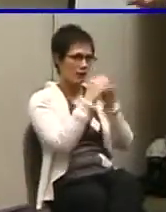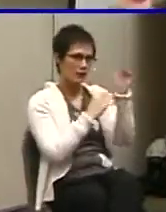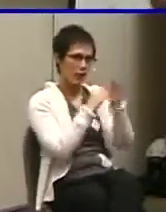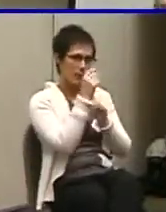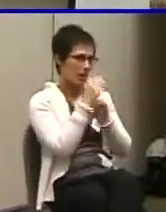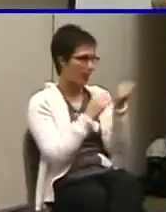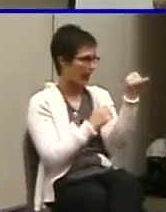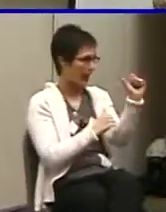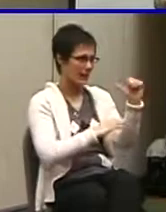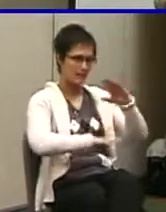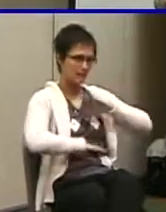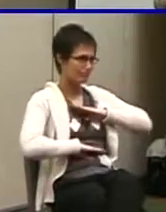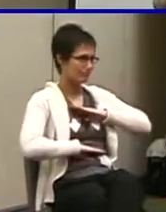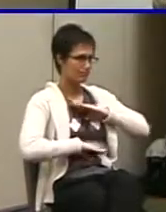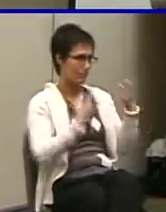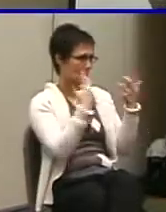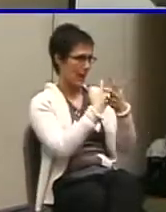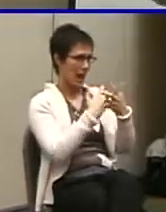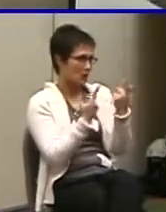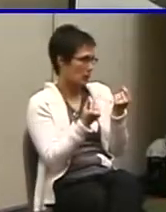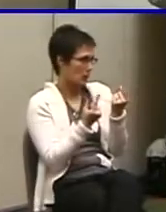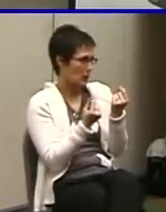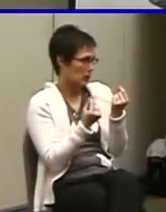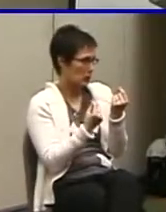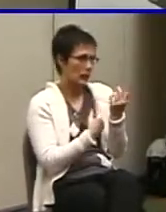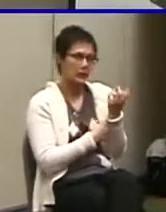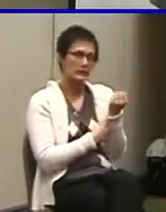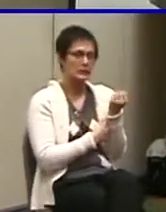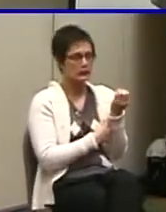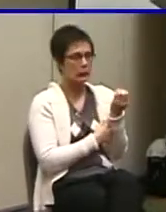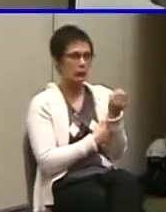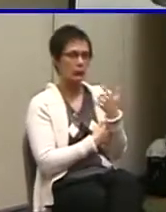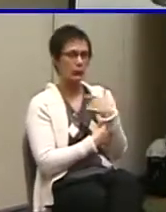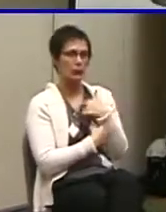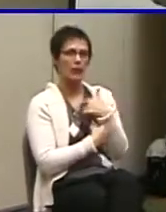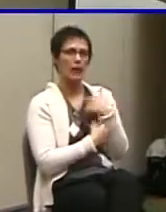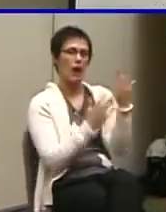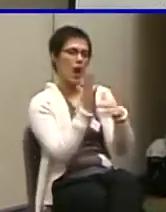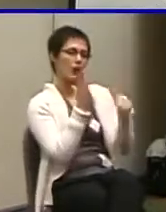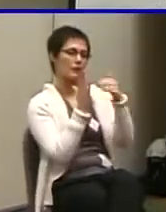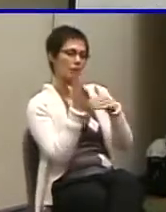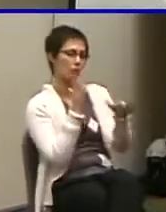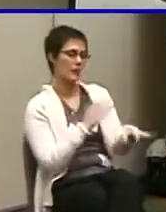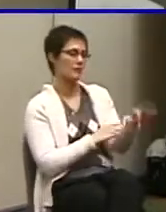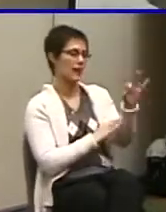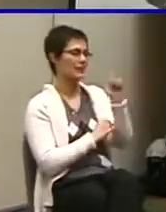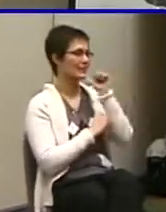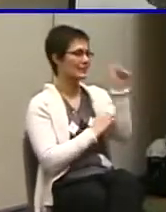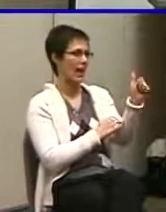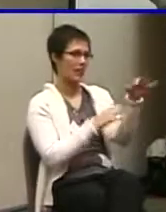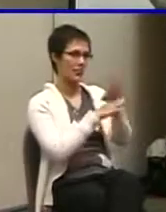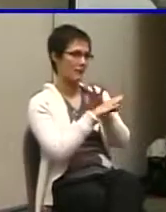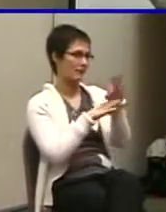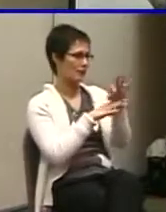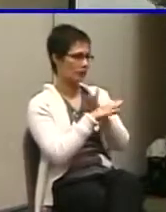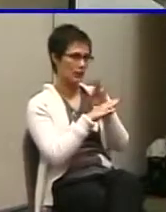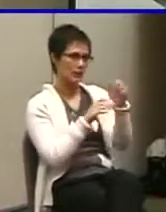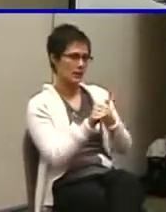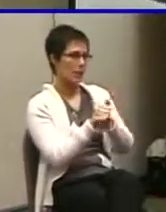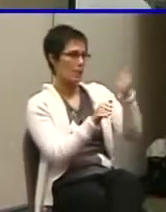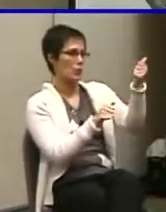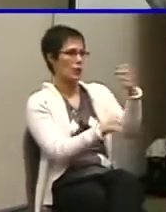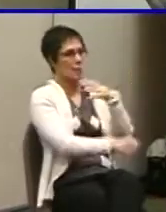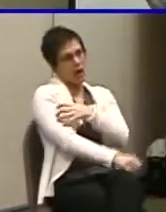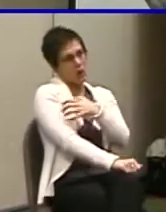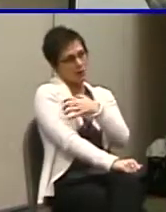these are really tapping into what's going on. One of the things I oftentimes find is that it's not the function that's the most powerful piece of helping